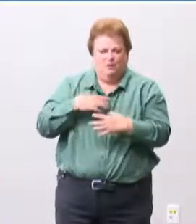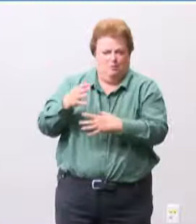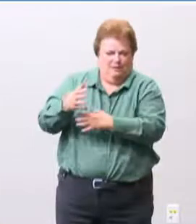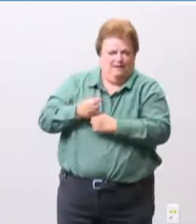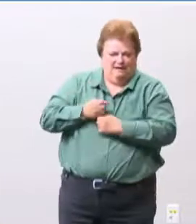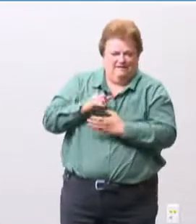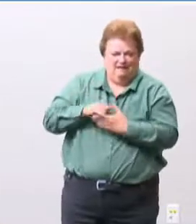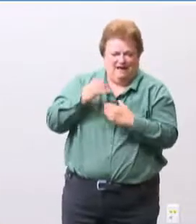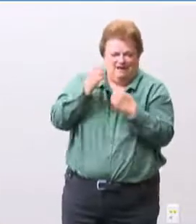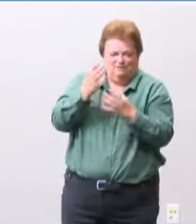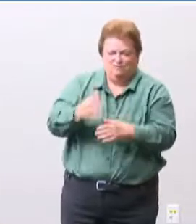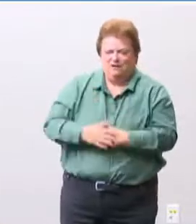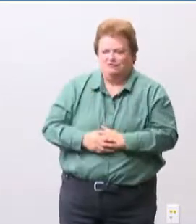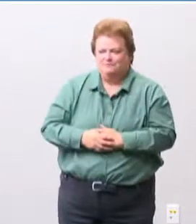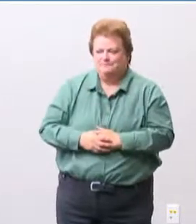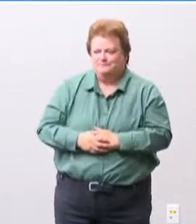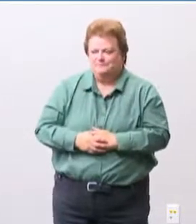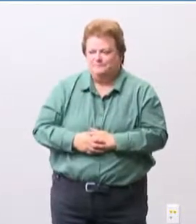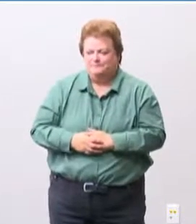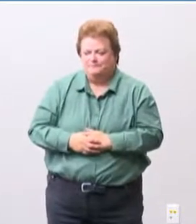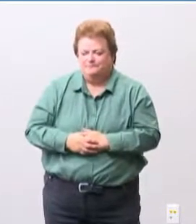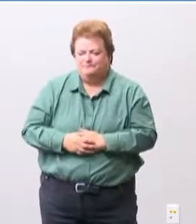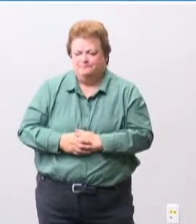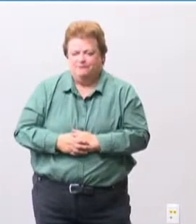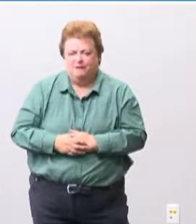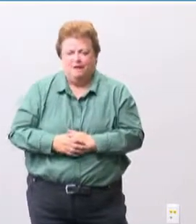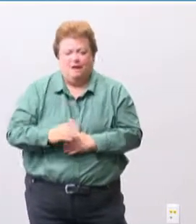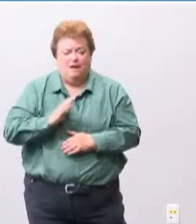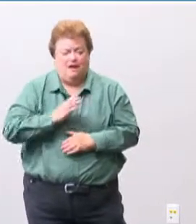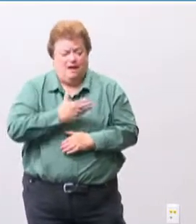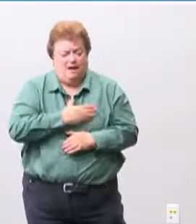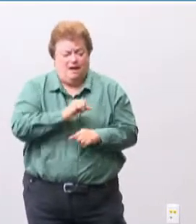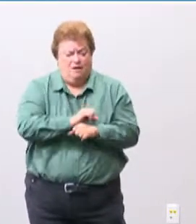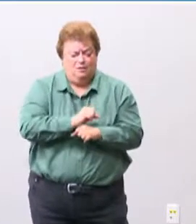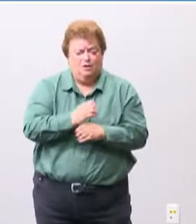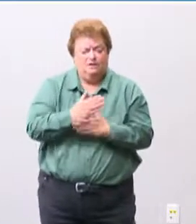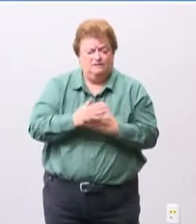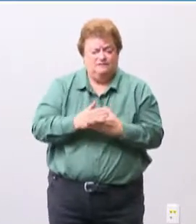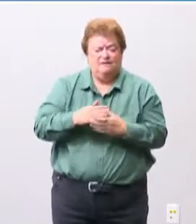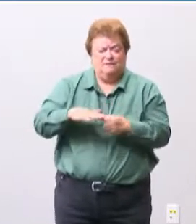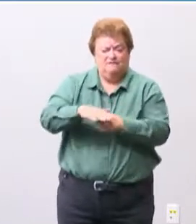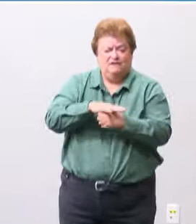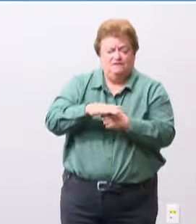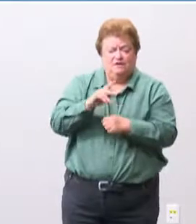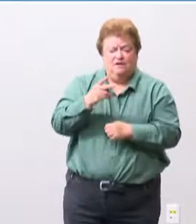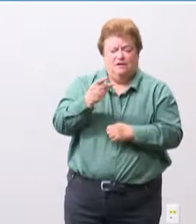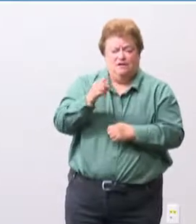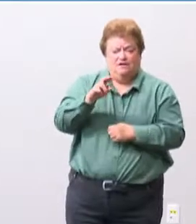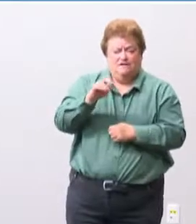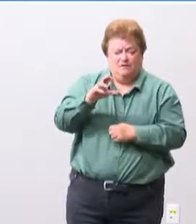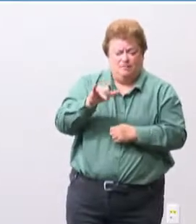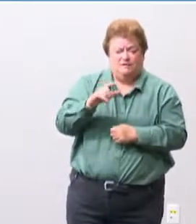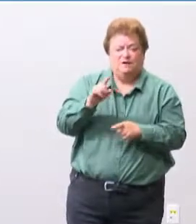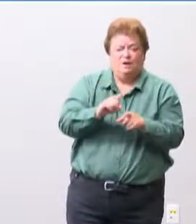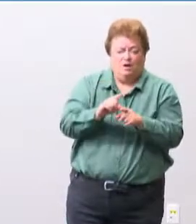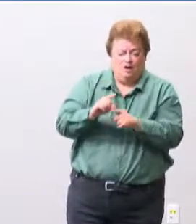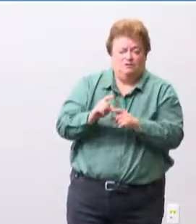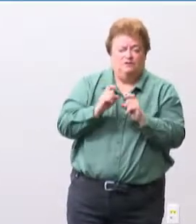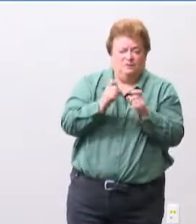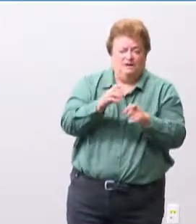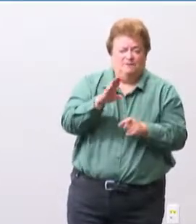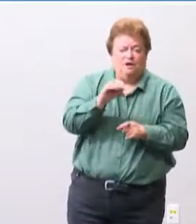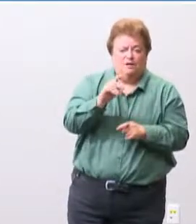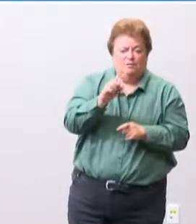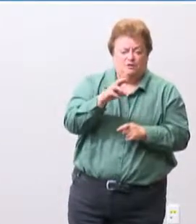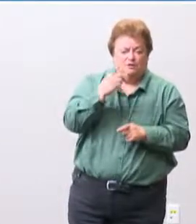available. As well as our work, several local pharmacies are also providing Pfizer booster doses to